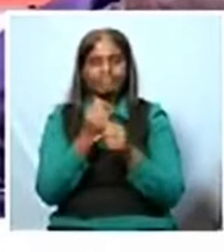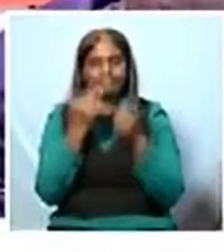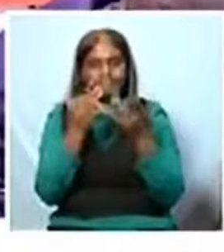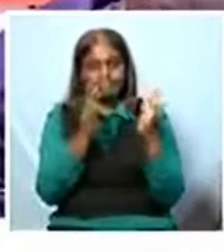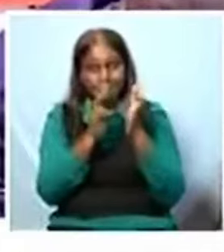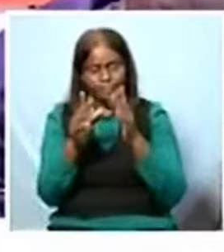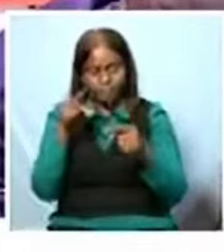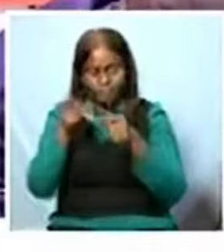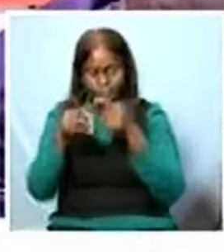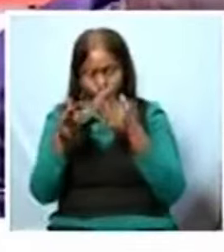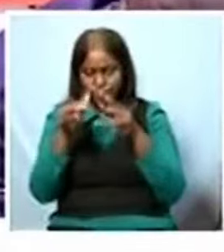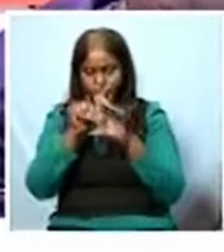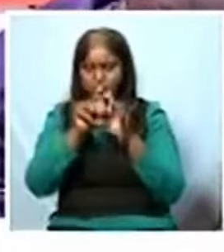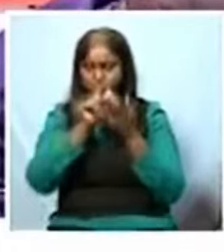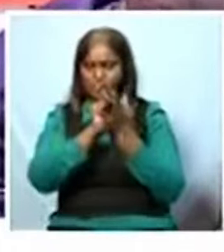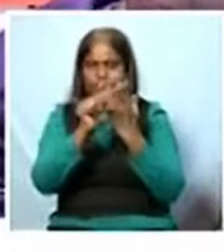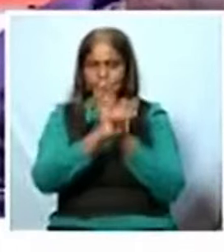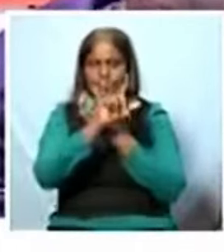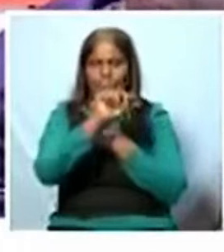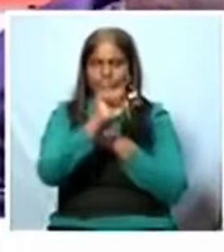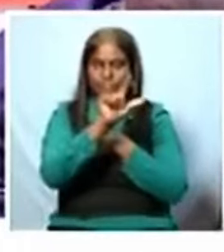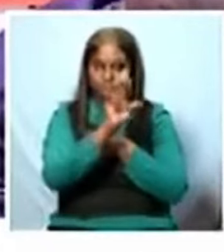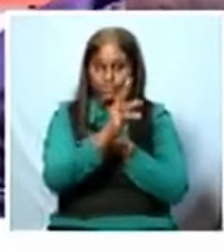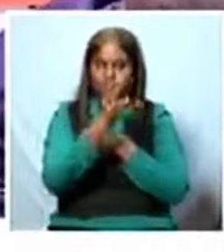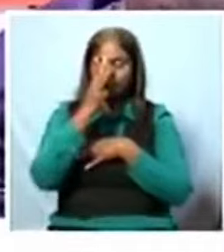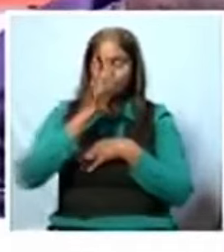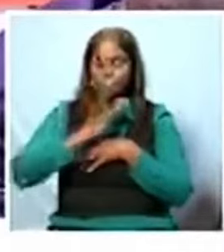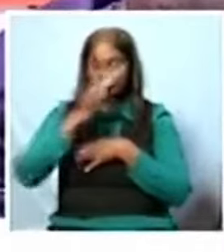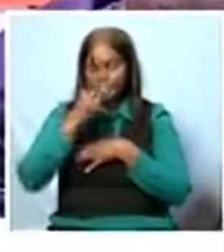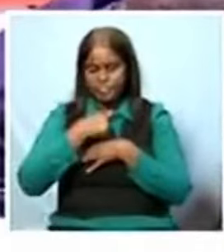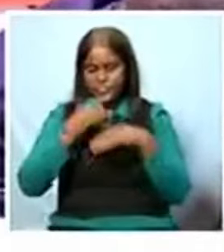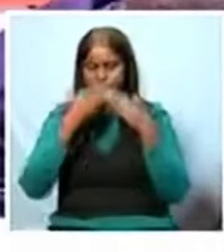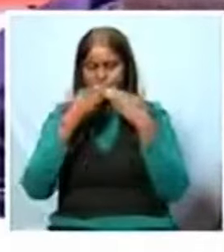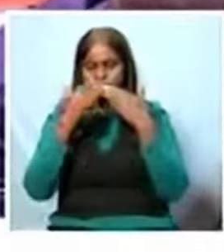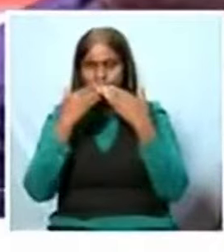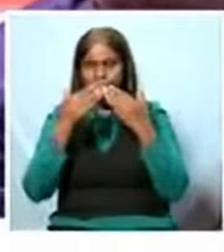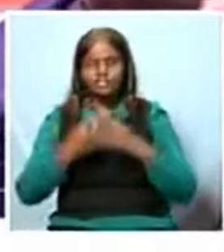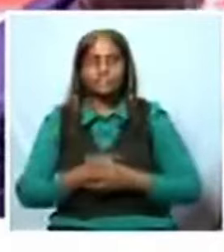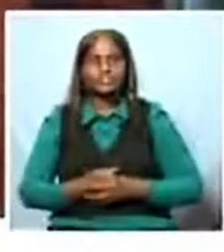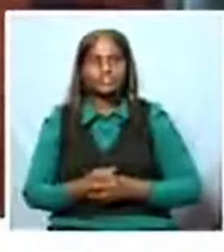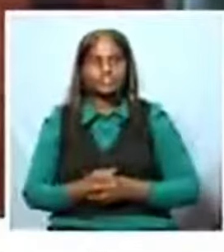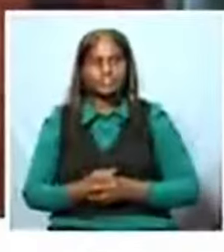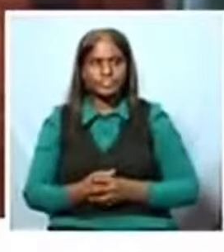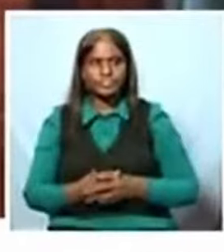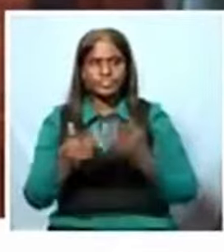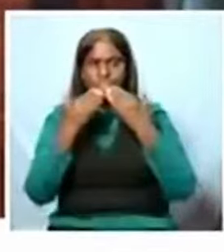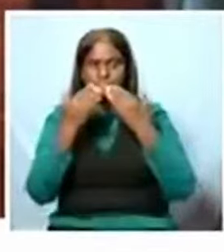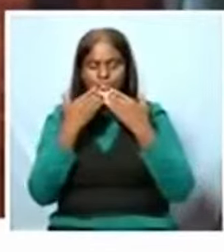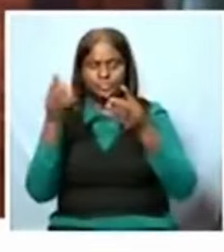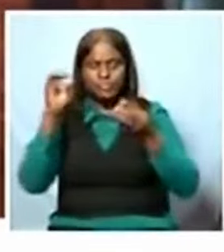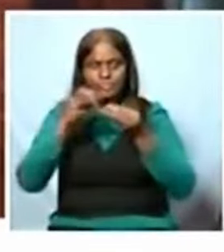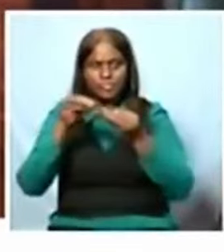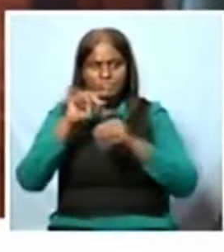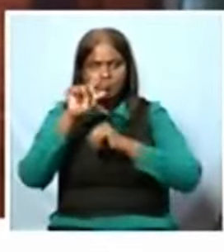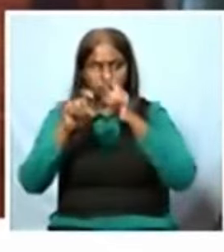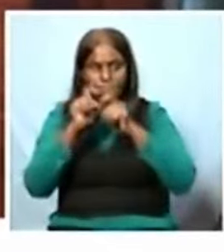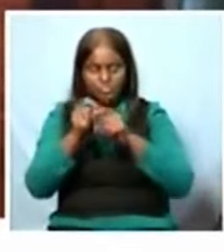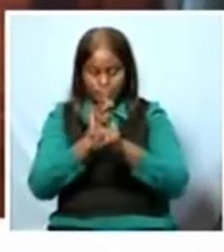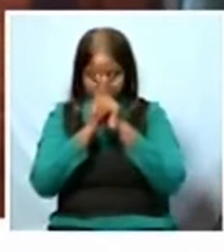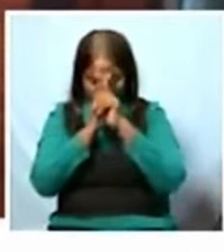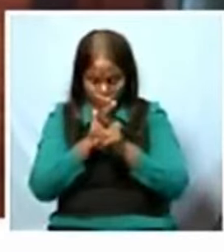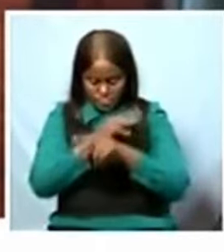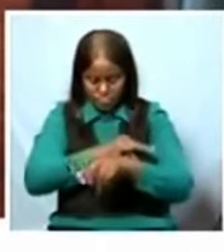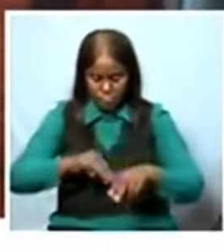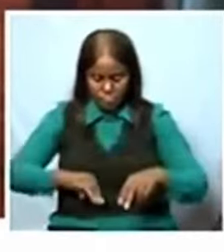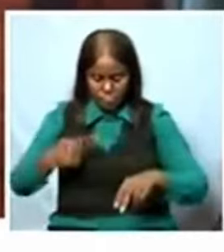be commissioned in April 2026. Madam Speaker, I thank you. Thank you. Supplementary questions. The Honourable